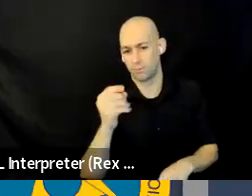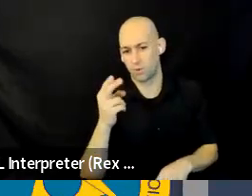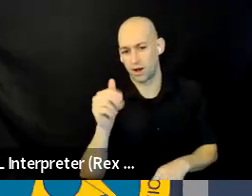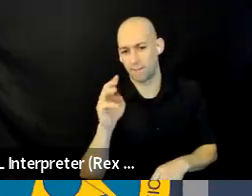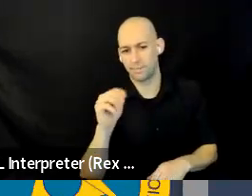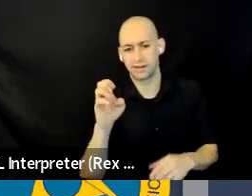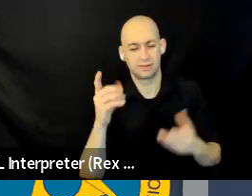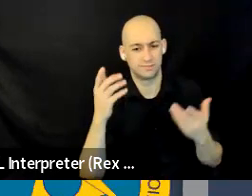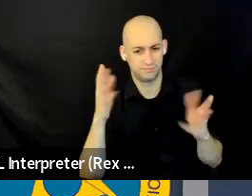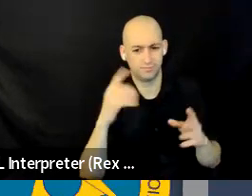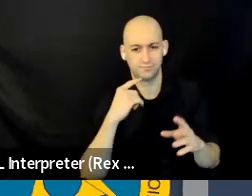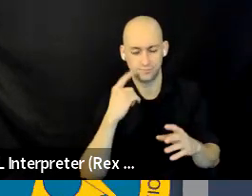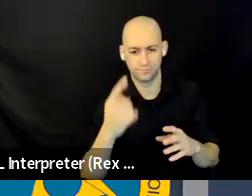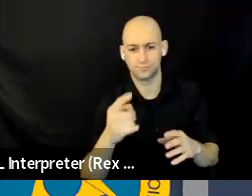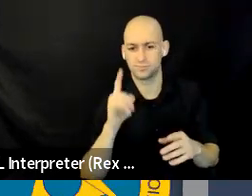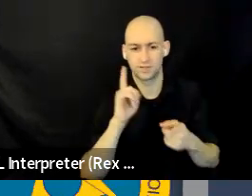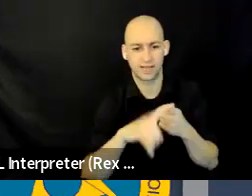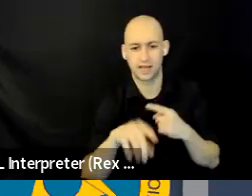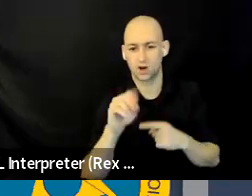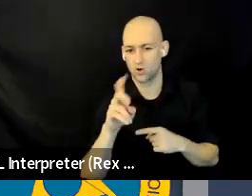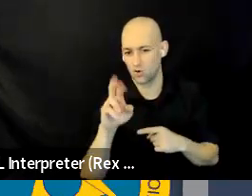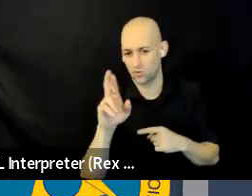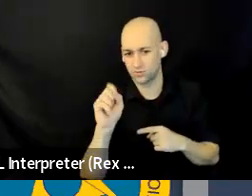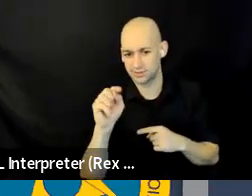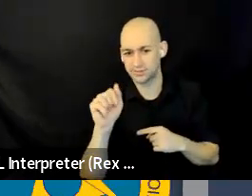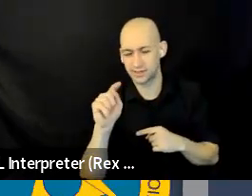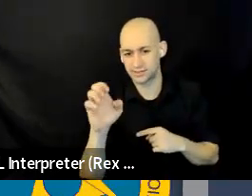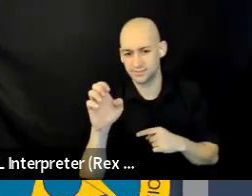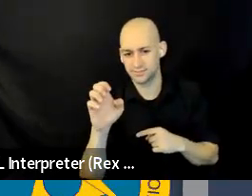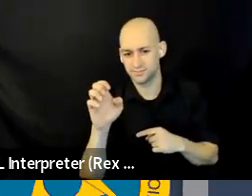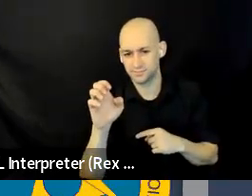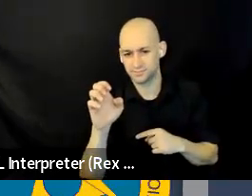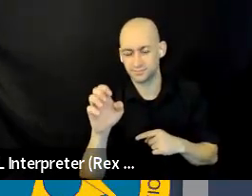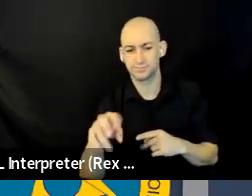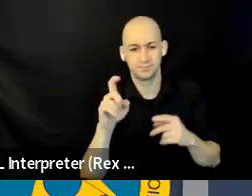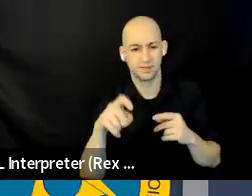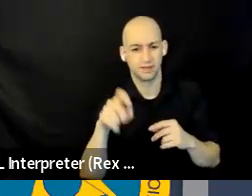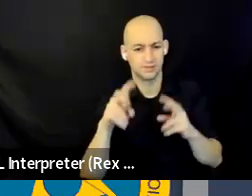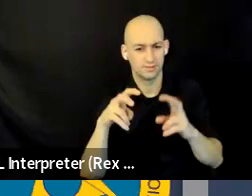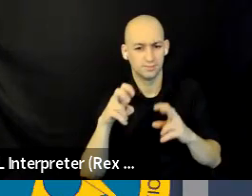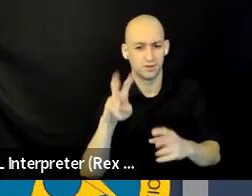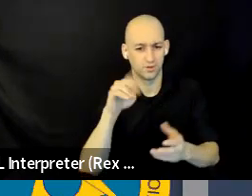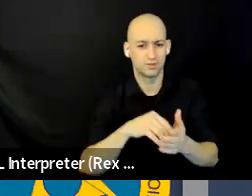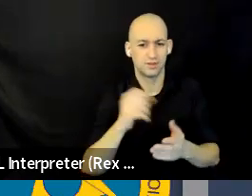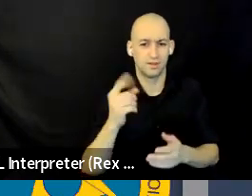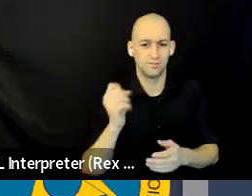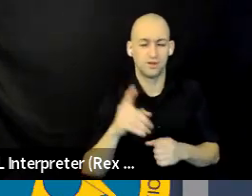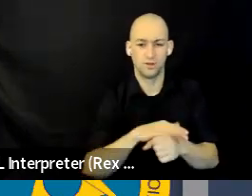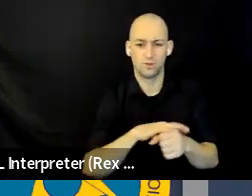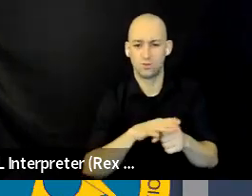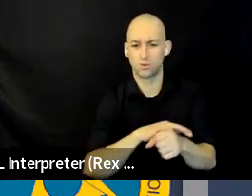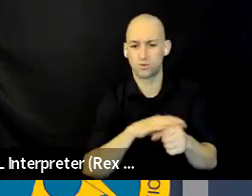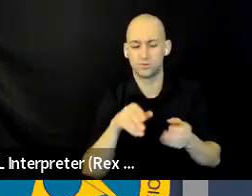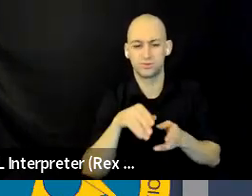mentioned, cannot be overstated. It was a needs assessment in 2011. It was the Local Streets and Roads needs